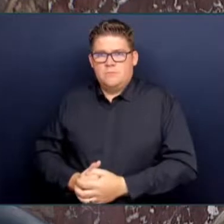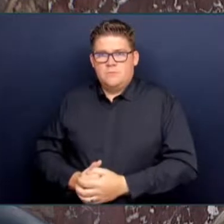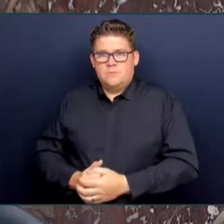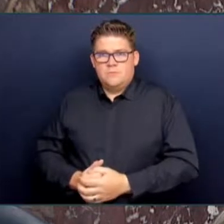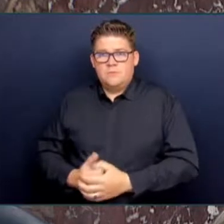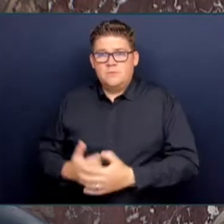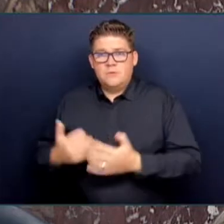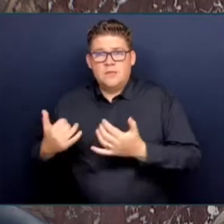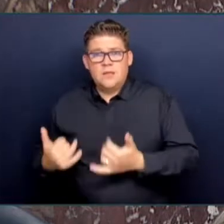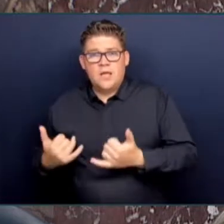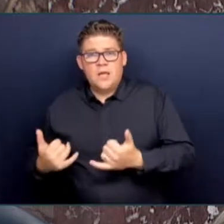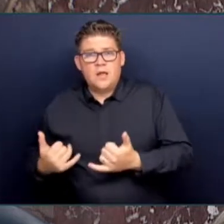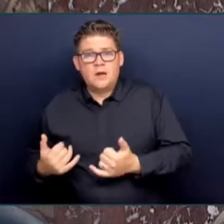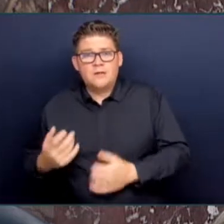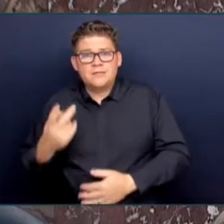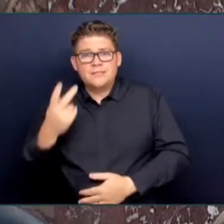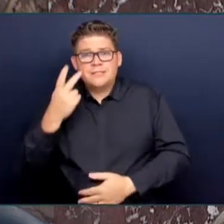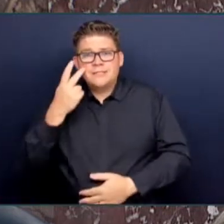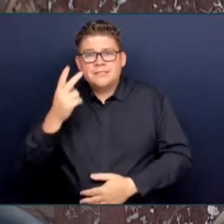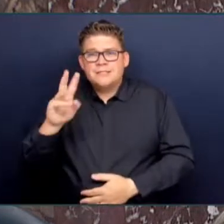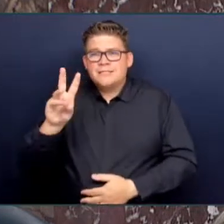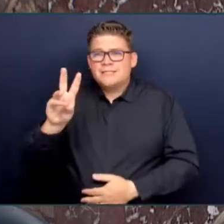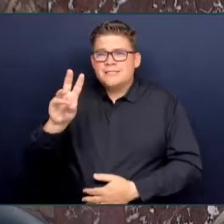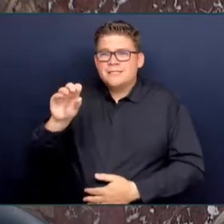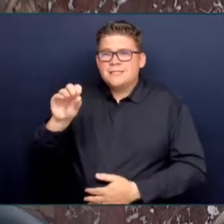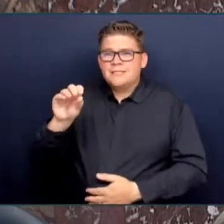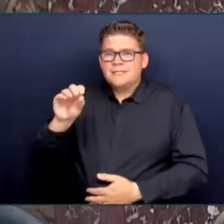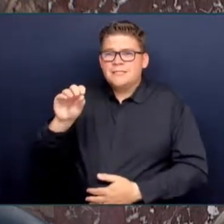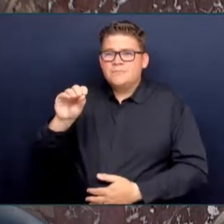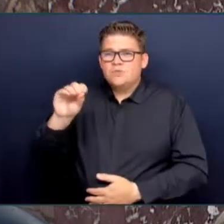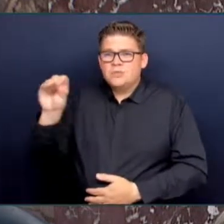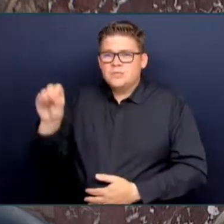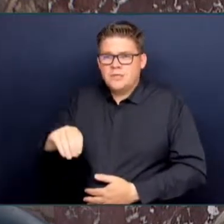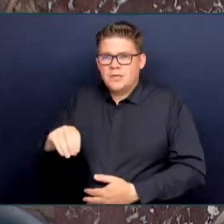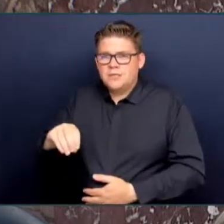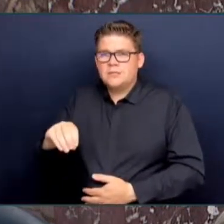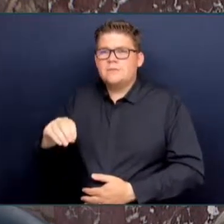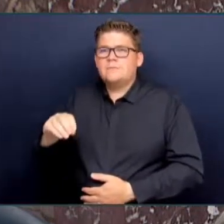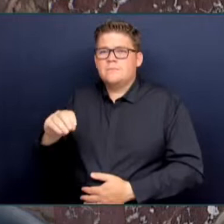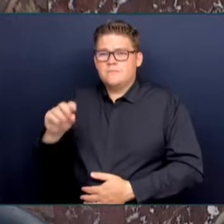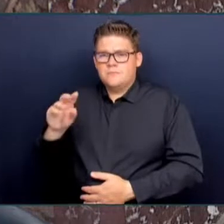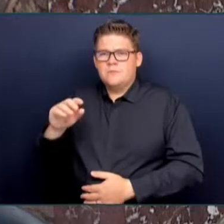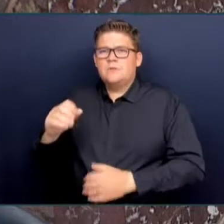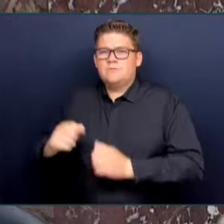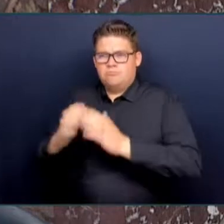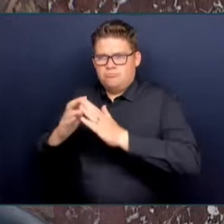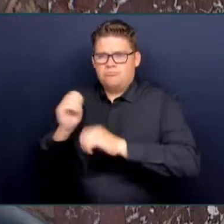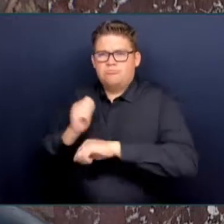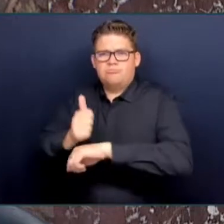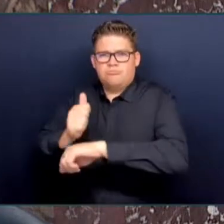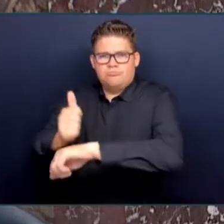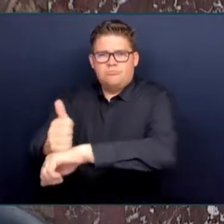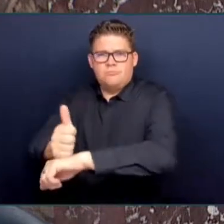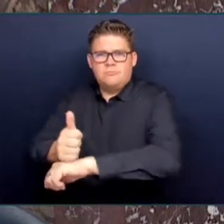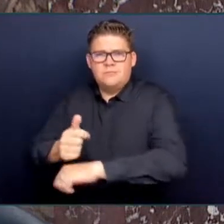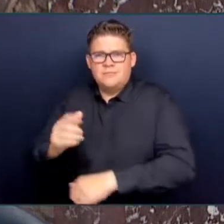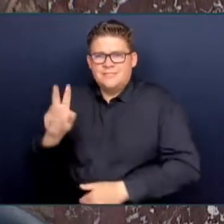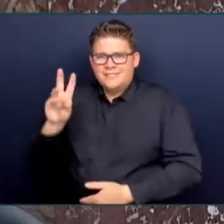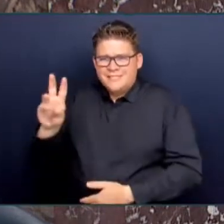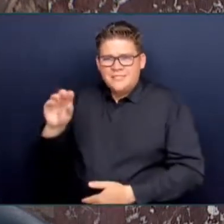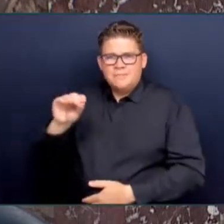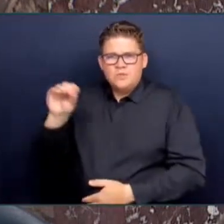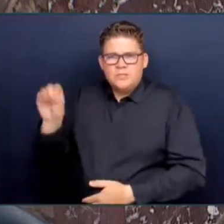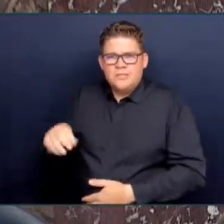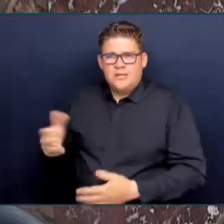promised housing units actually delivered. Many, by the way, started under the previous BC Liberal government. So my question to the housing